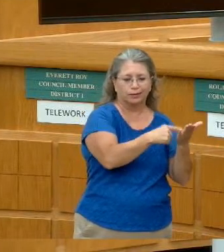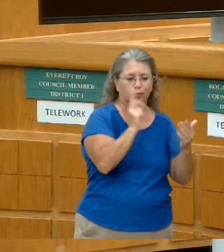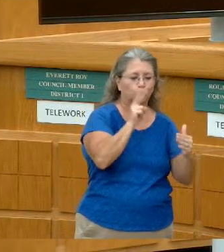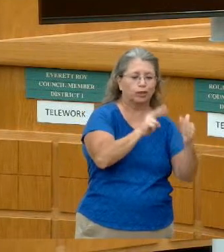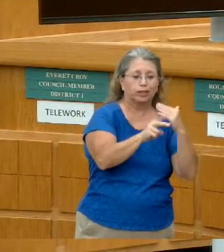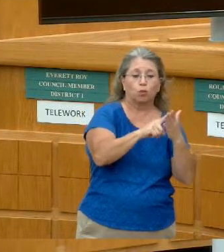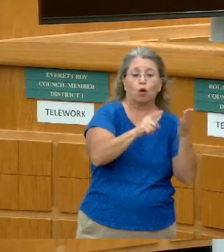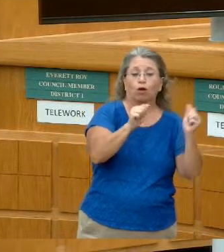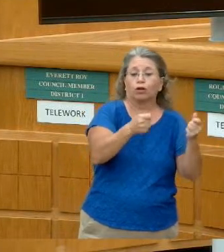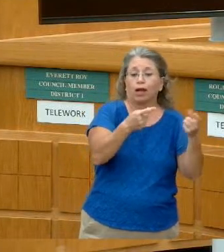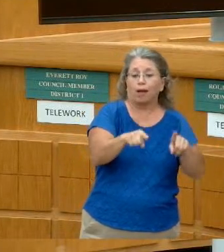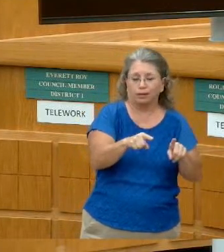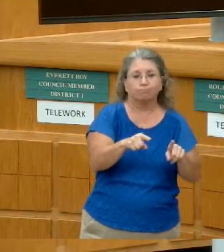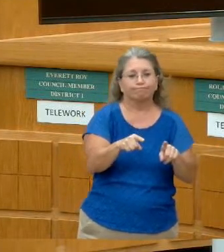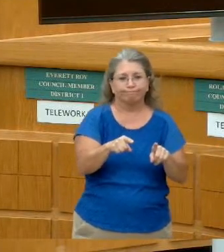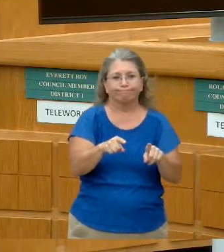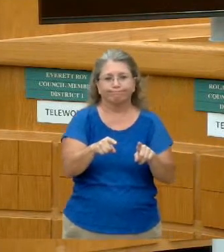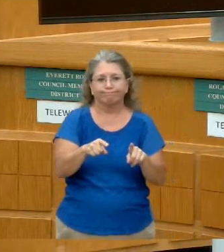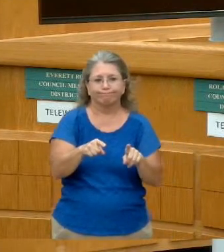think that